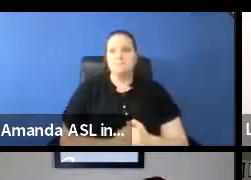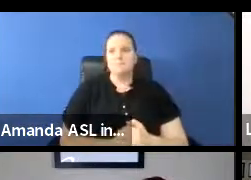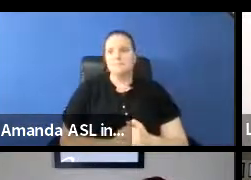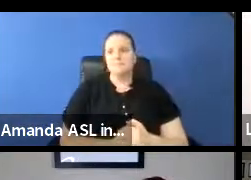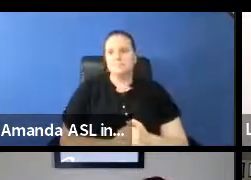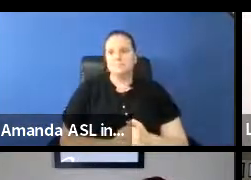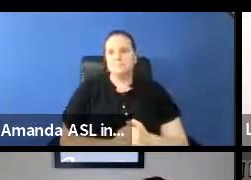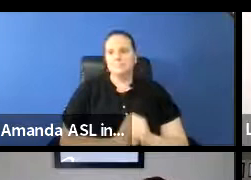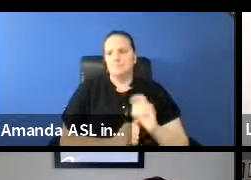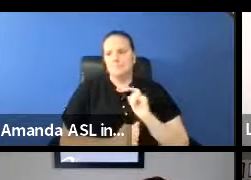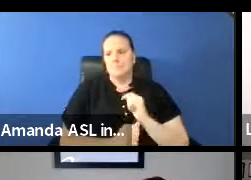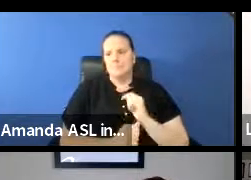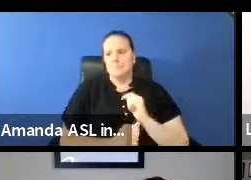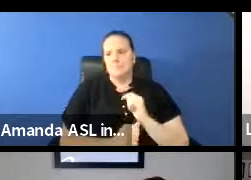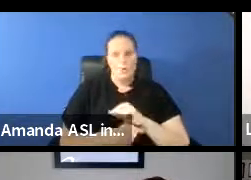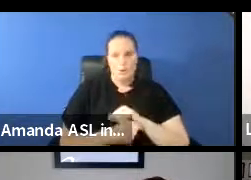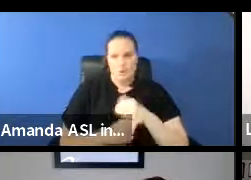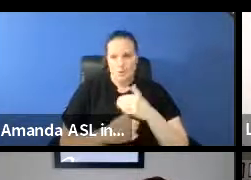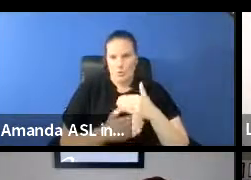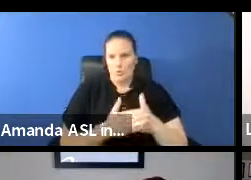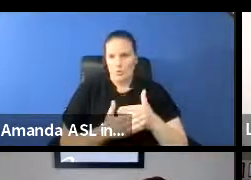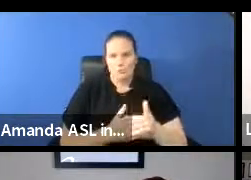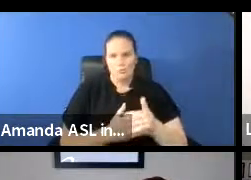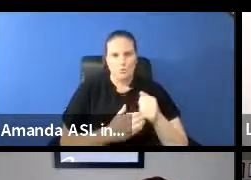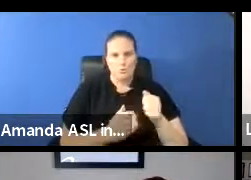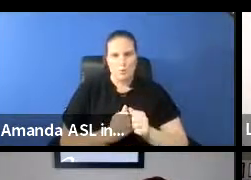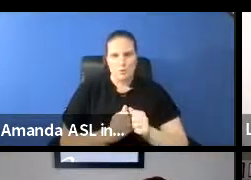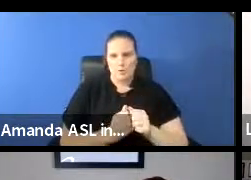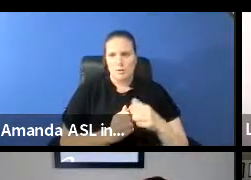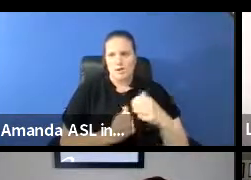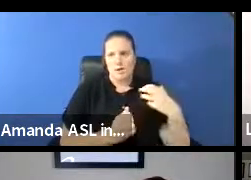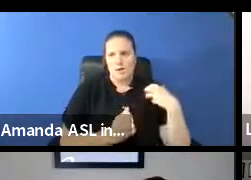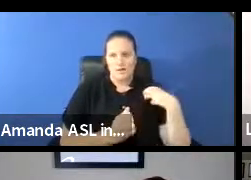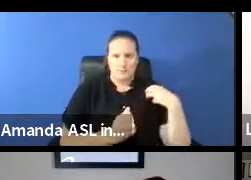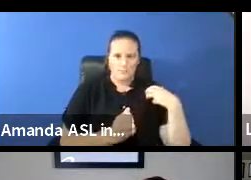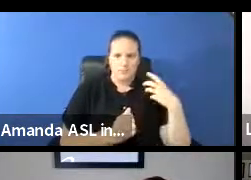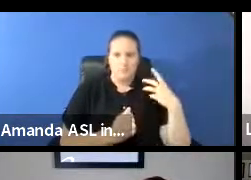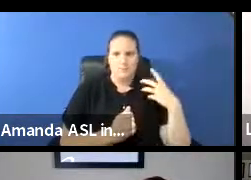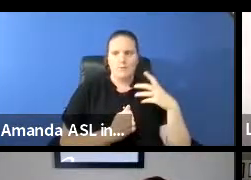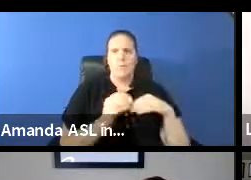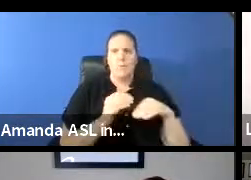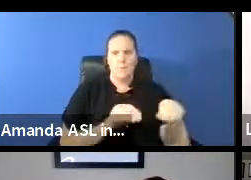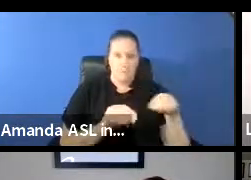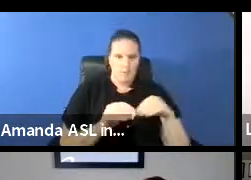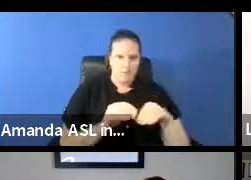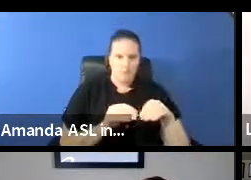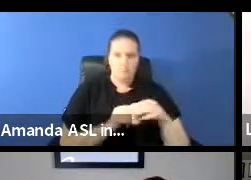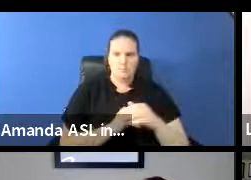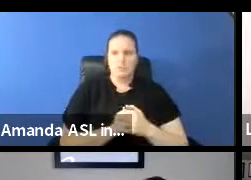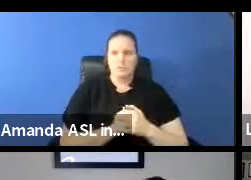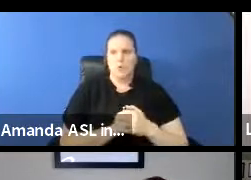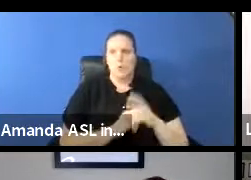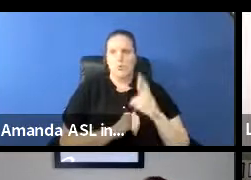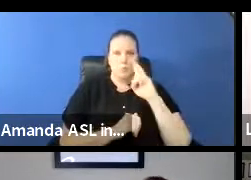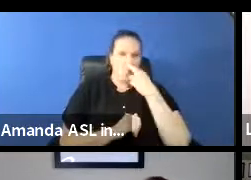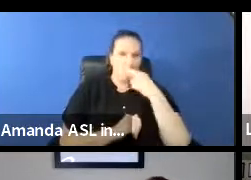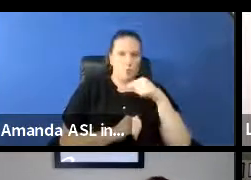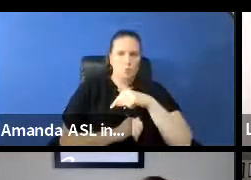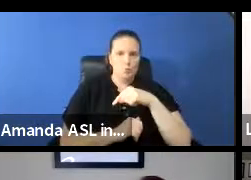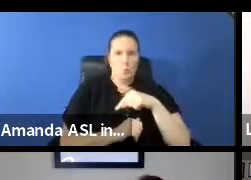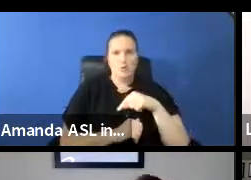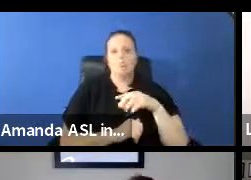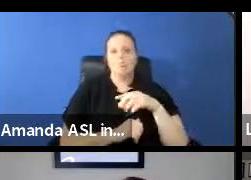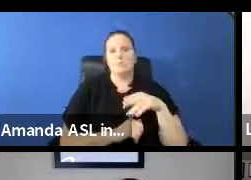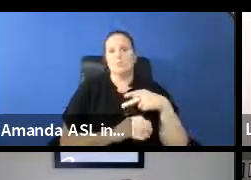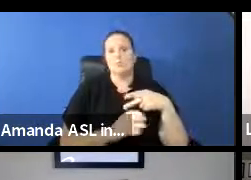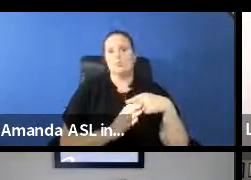are working very closely with the Office of Urban Mobility. That the Rose Quarter project falls